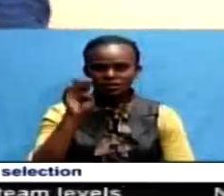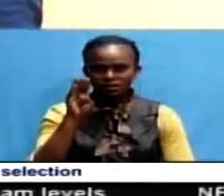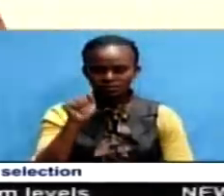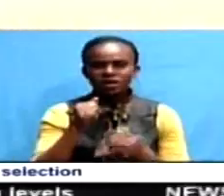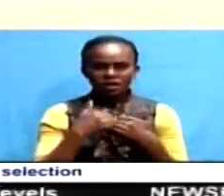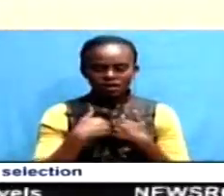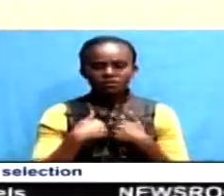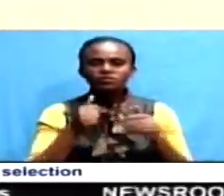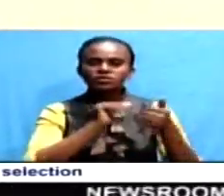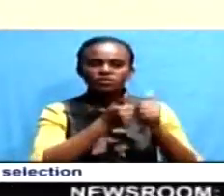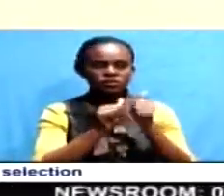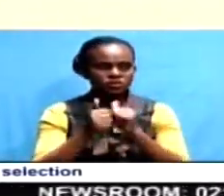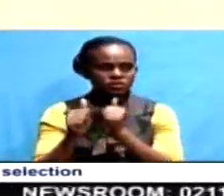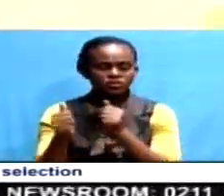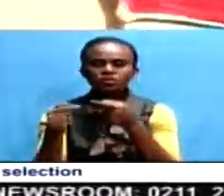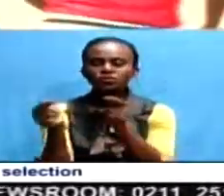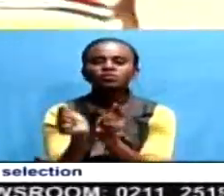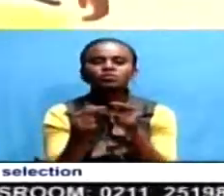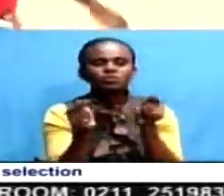academy.